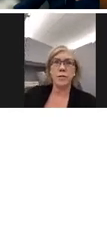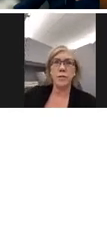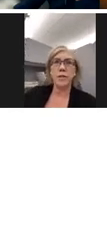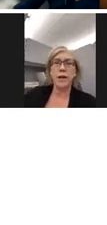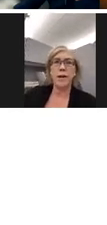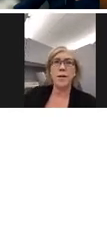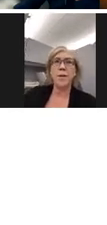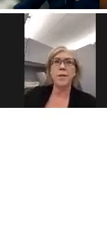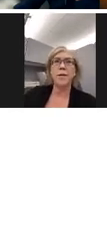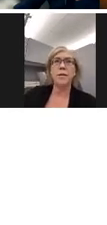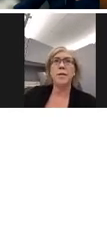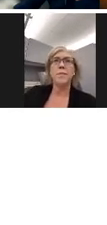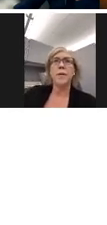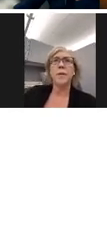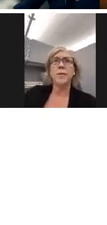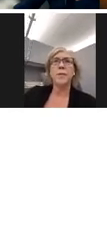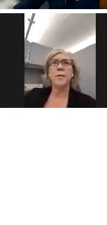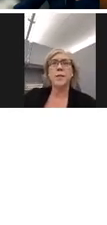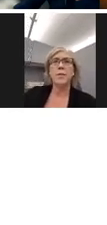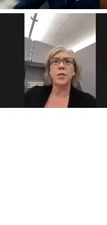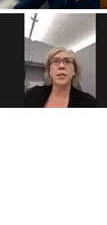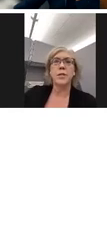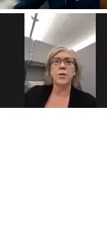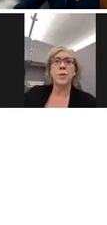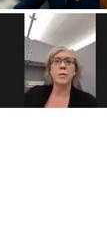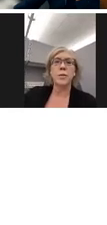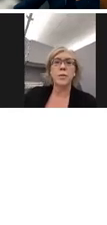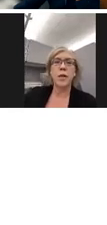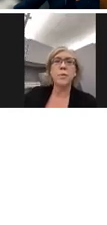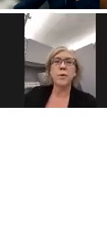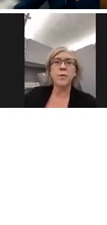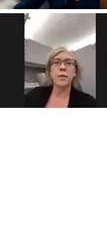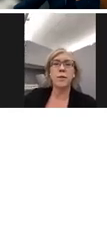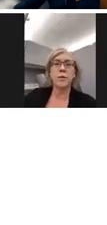57 years. And the purpose of CSBG is to be able